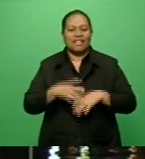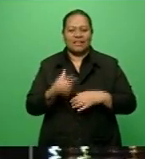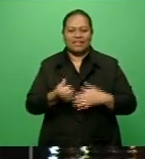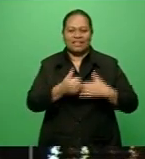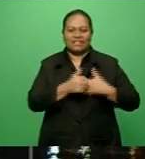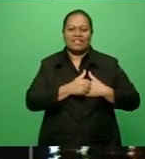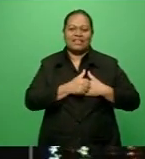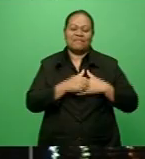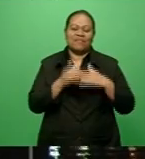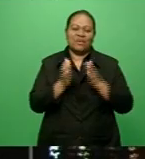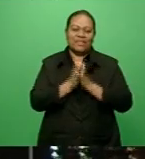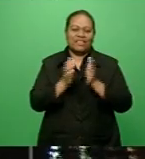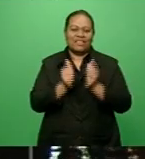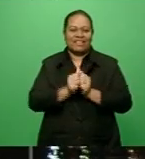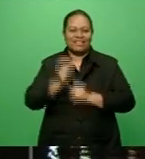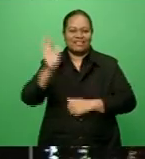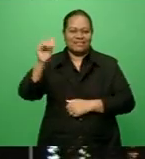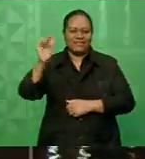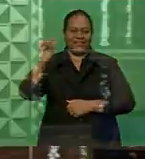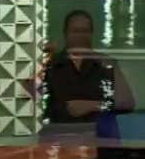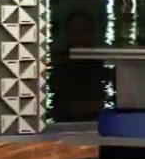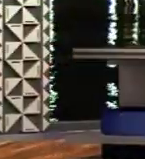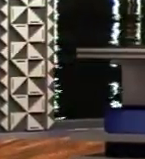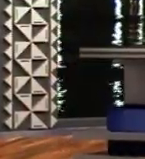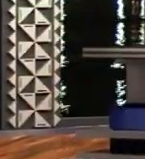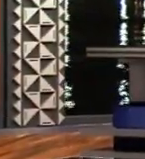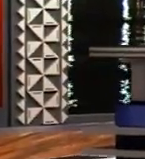and enjoyable weekend. Modamanda.